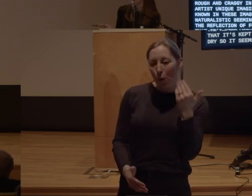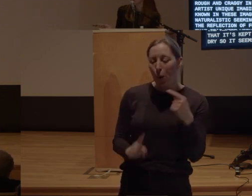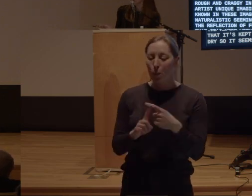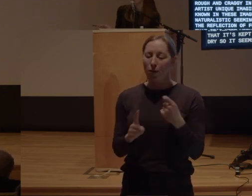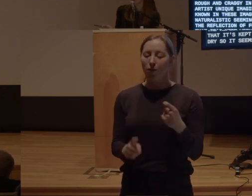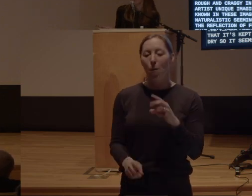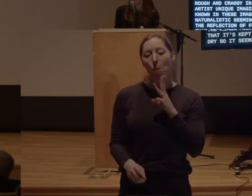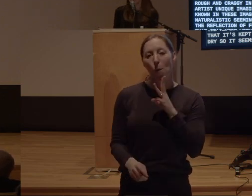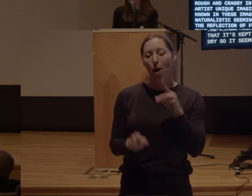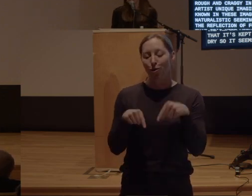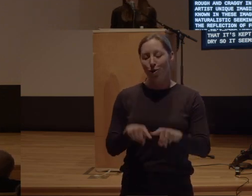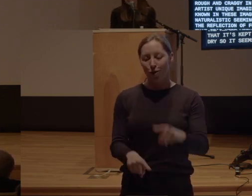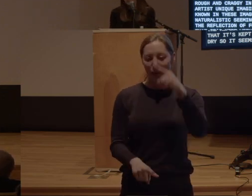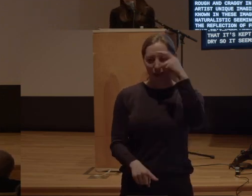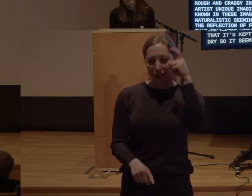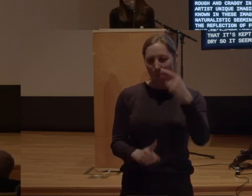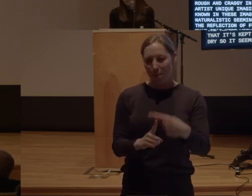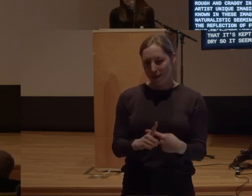of summer.